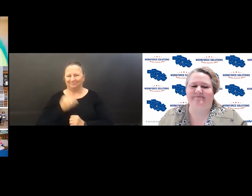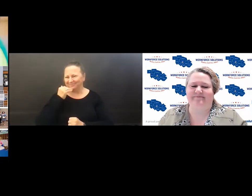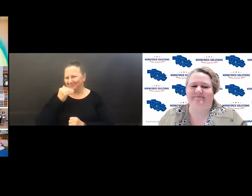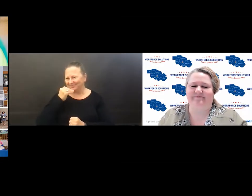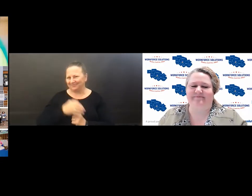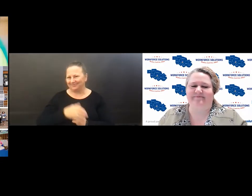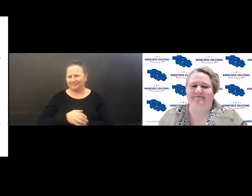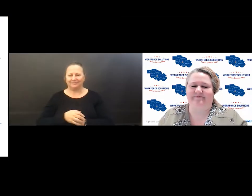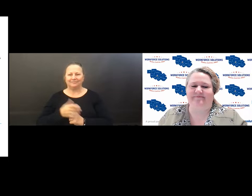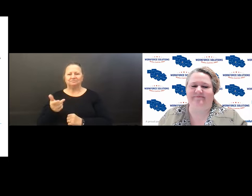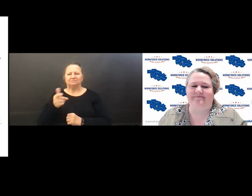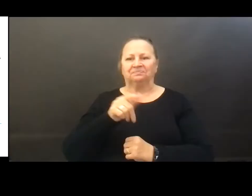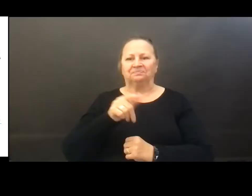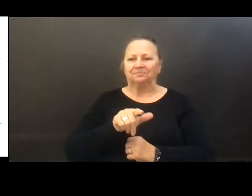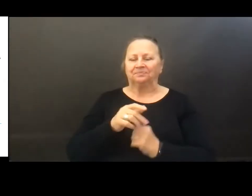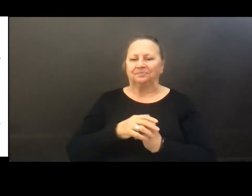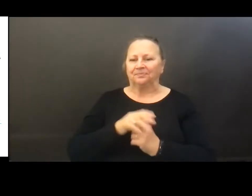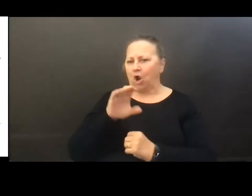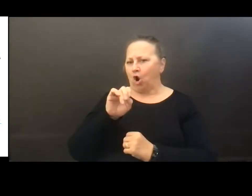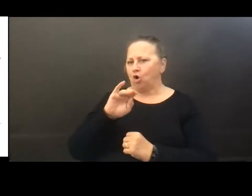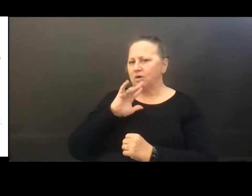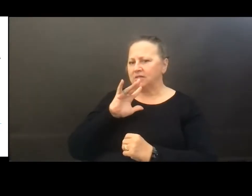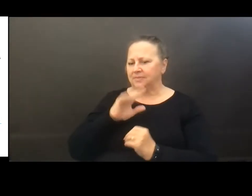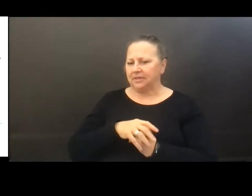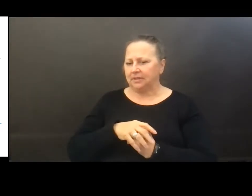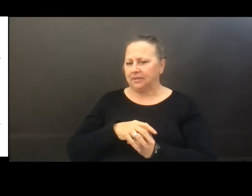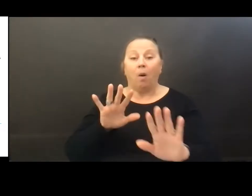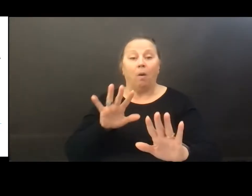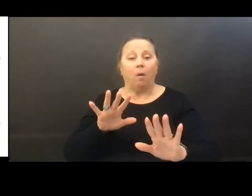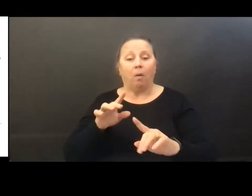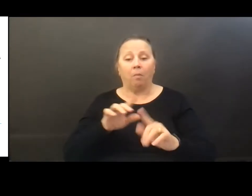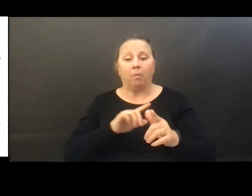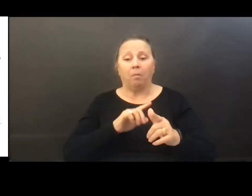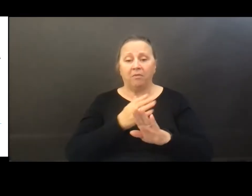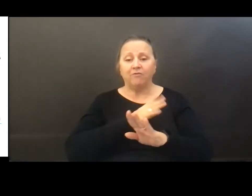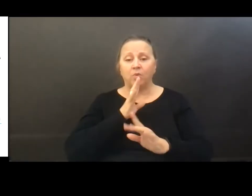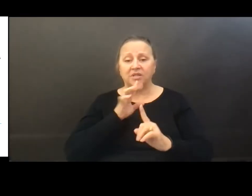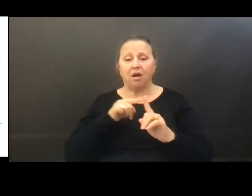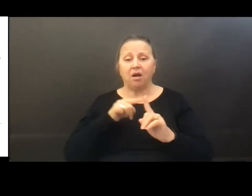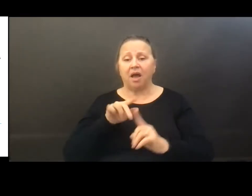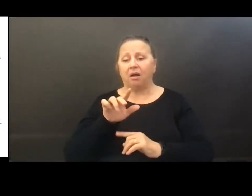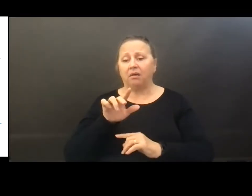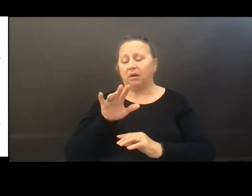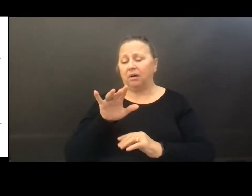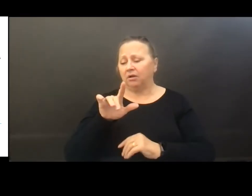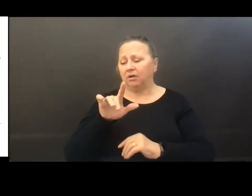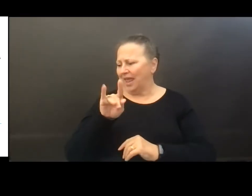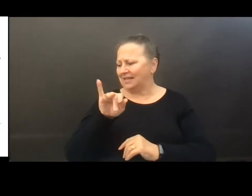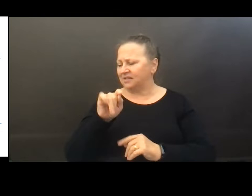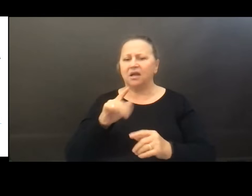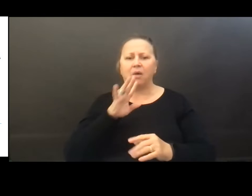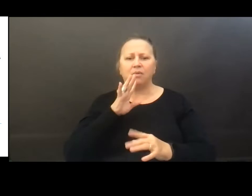And we're going to turn it over now to, before we get to Leslie, I just wanted to share with you some of the results of our